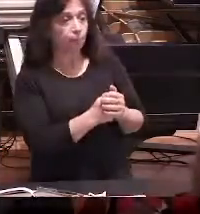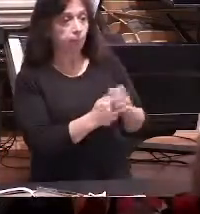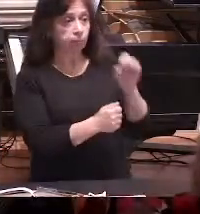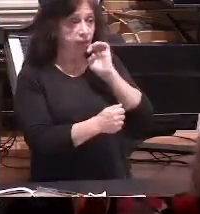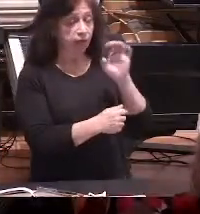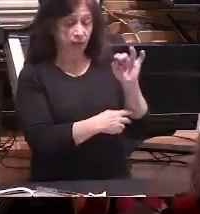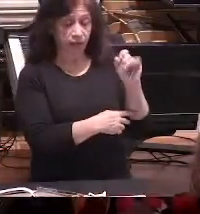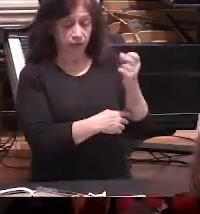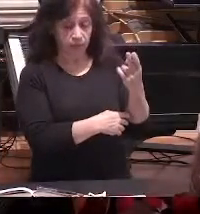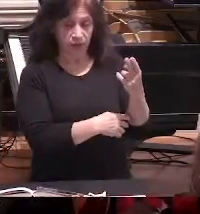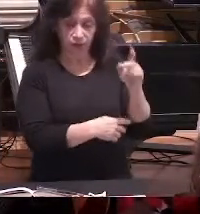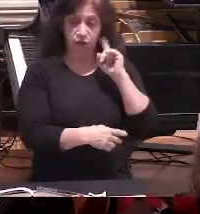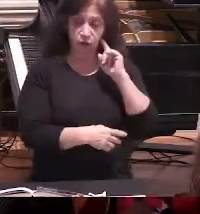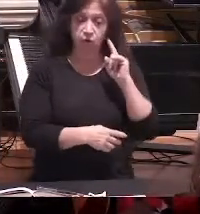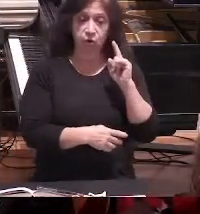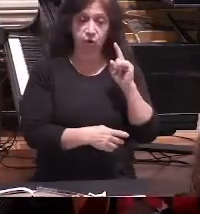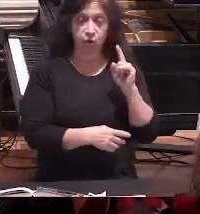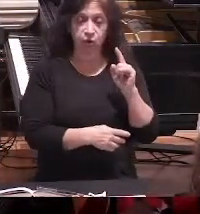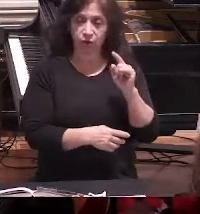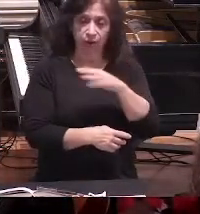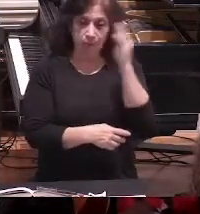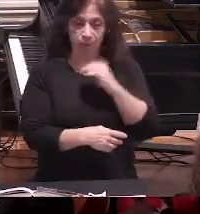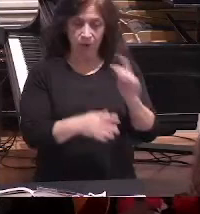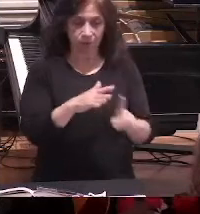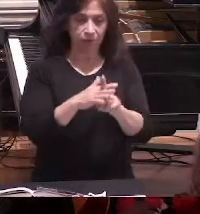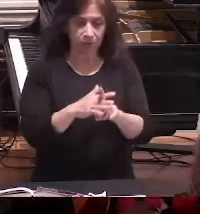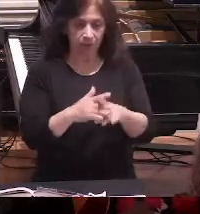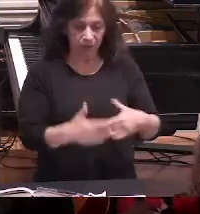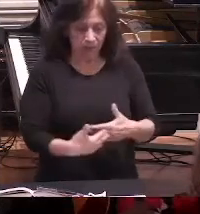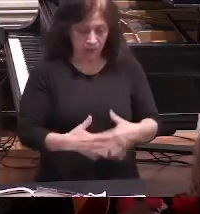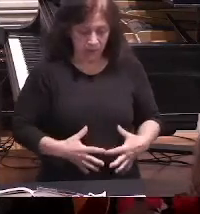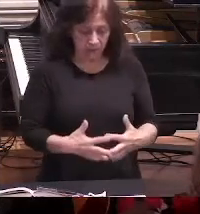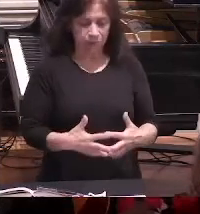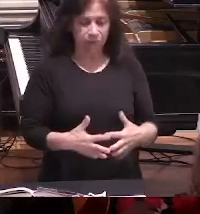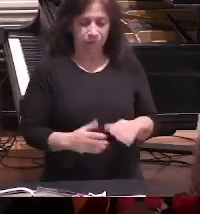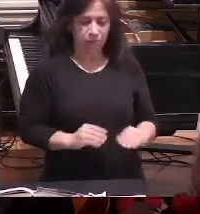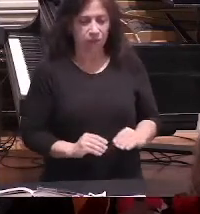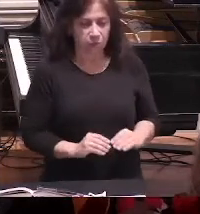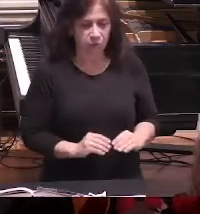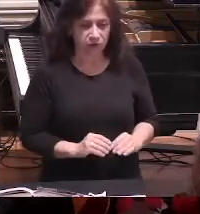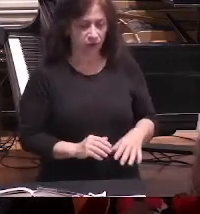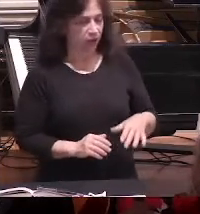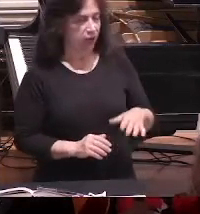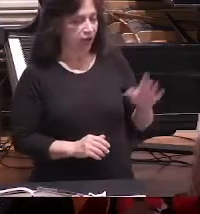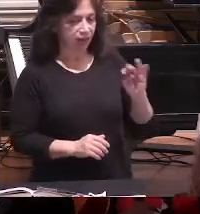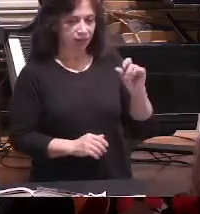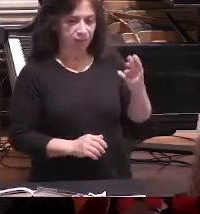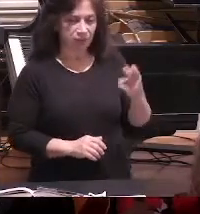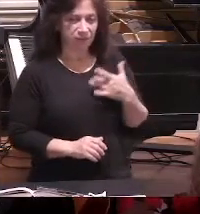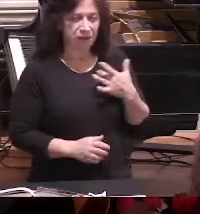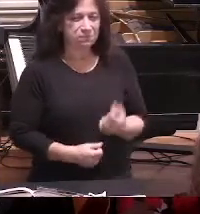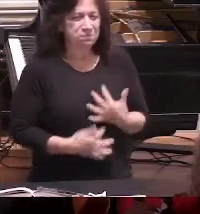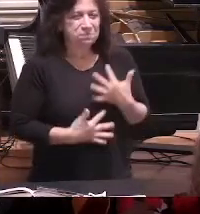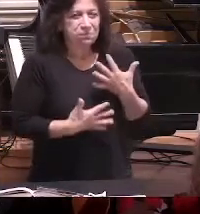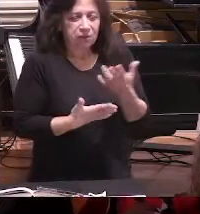Elizabeth heard Mary's greeting, the child leapt in her womb. And Elizabeth was filled with the